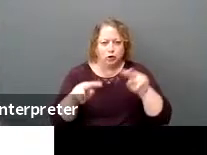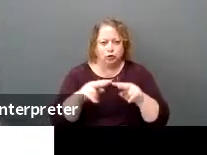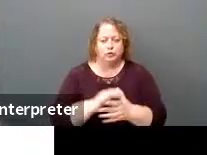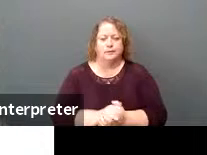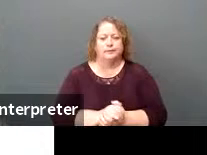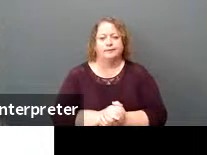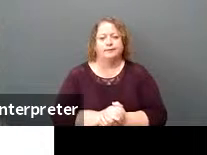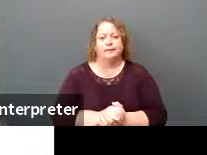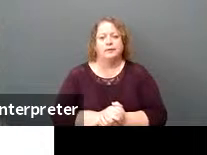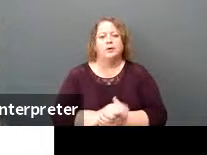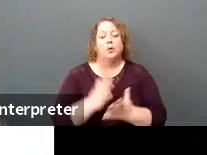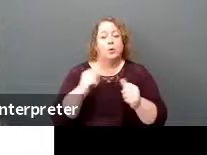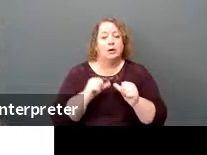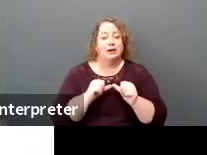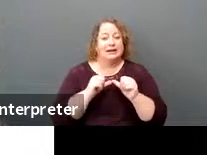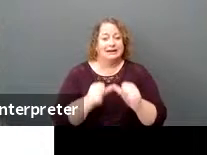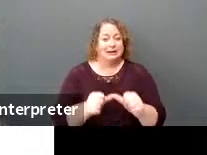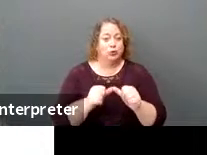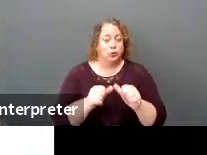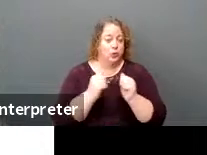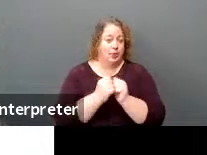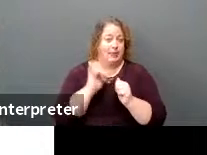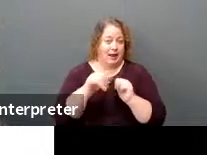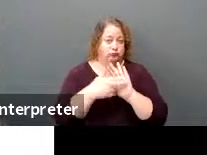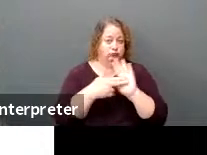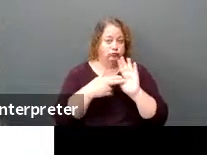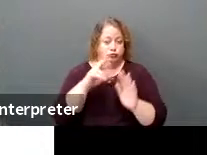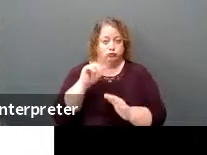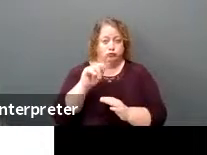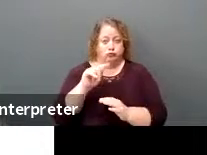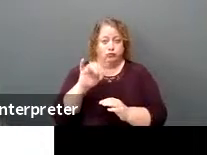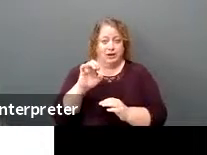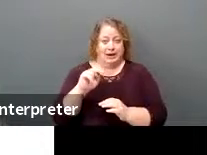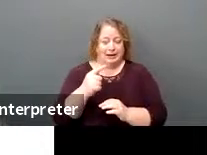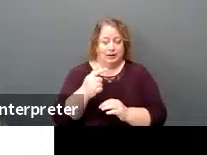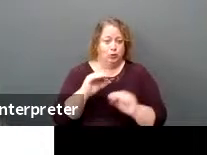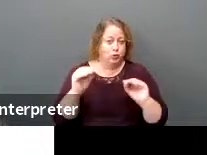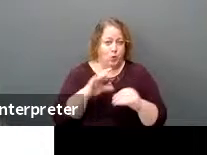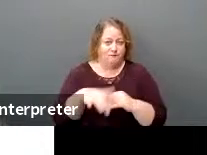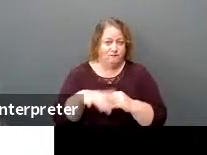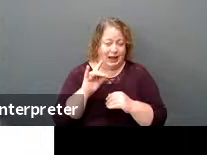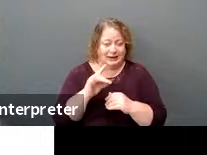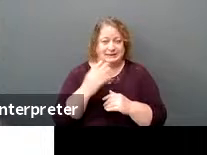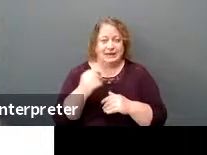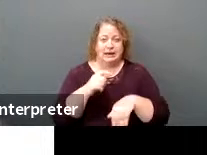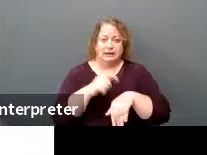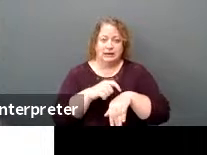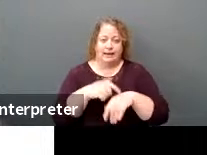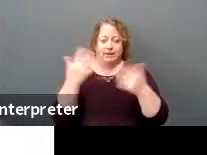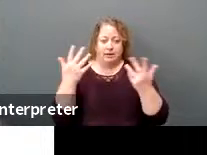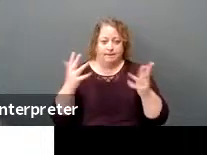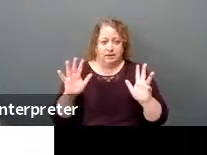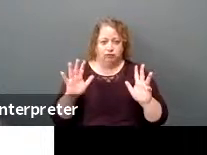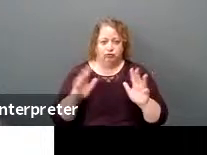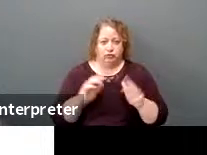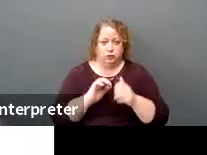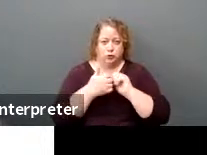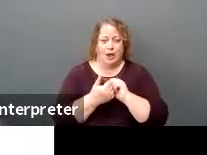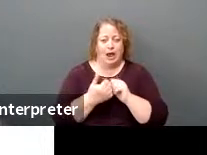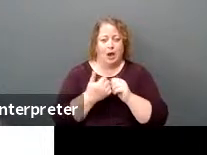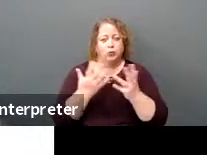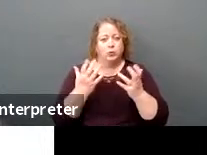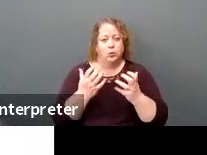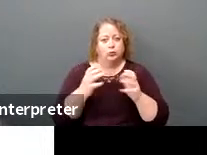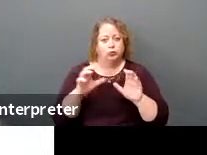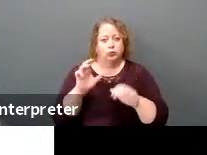be? So we want to continue with that unmodified opinion, we want to continue with no findings, and we want to continue with the timely completion. So how do we